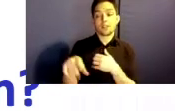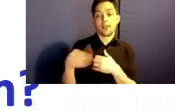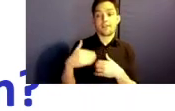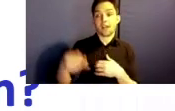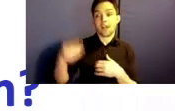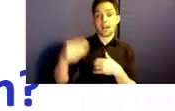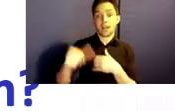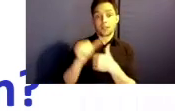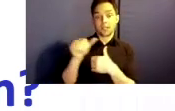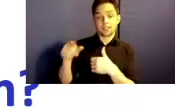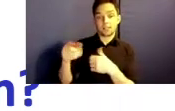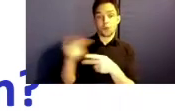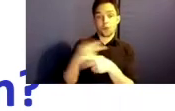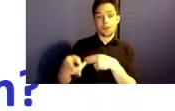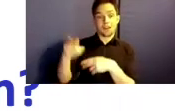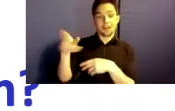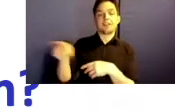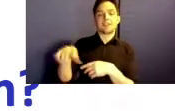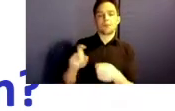will receive